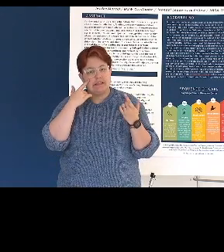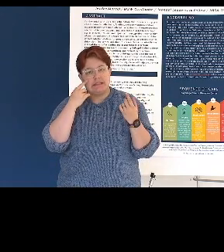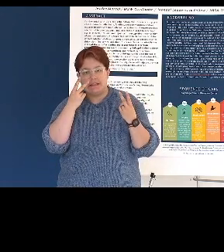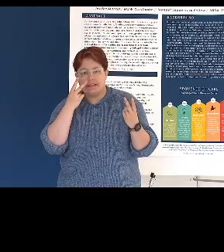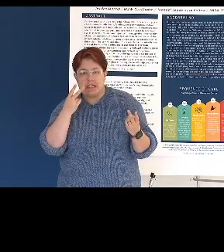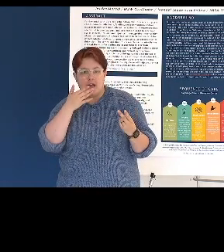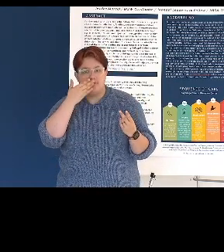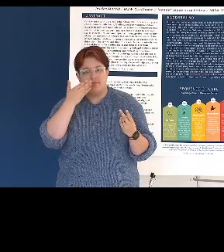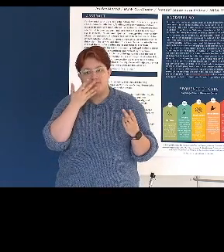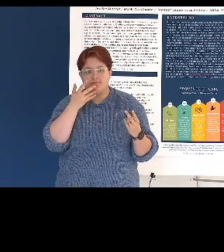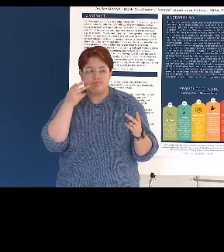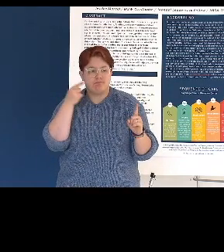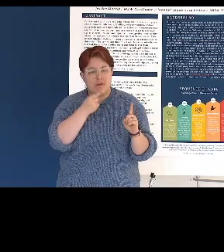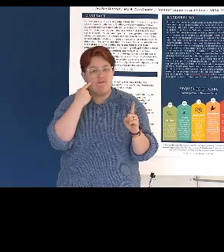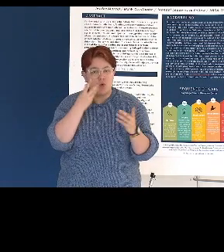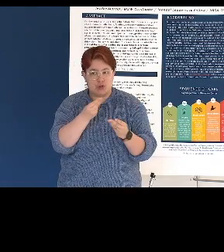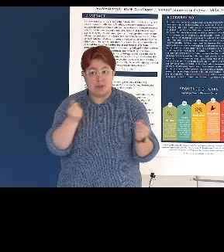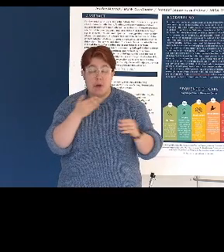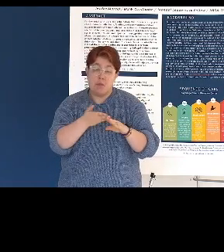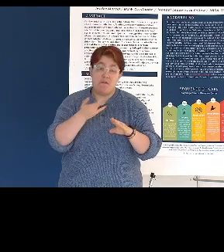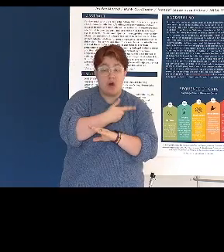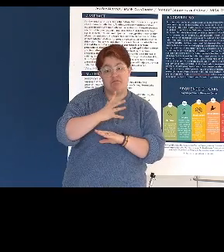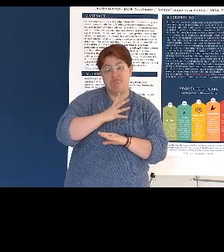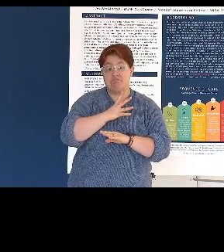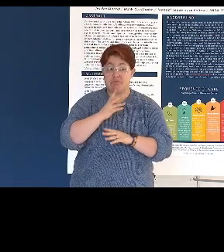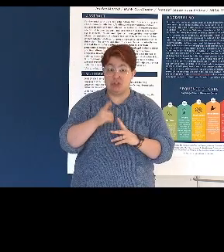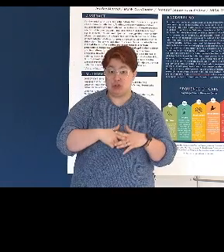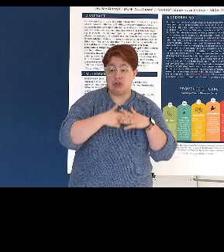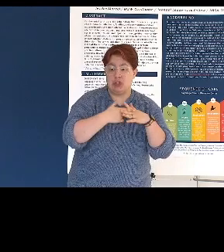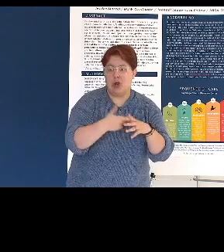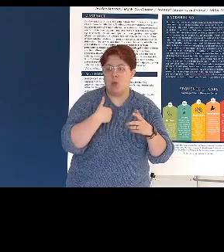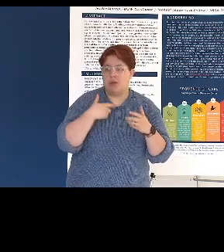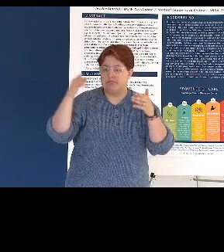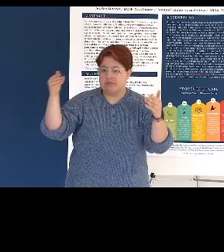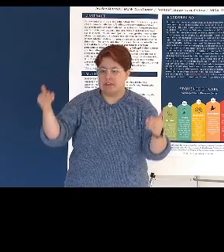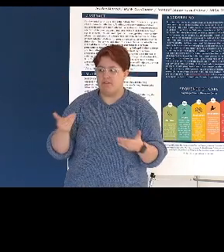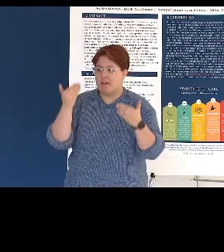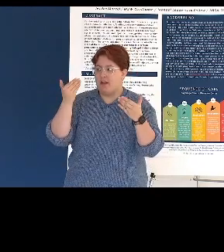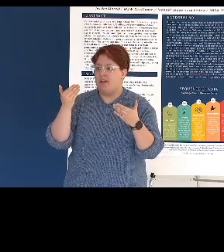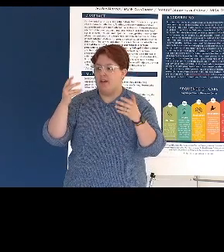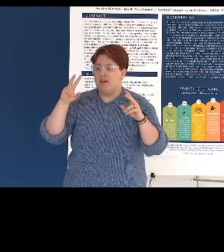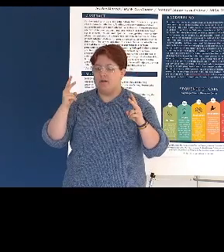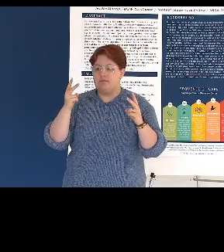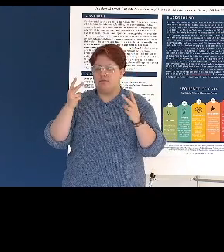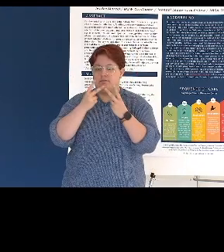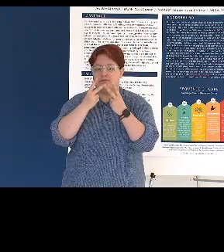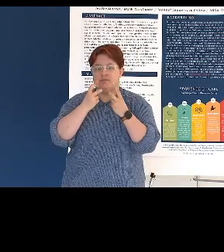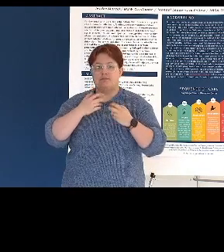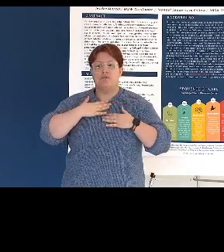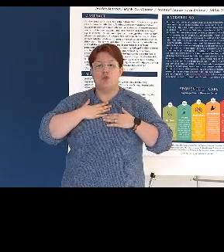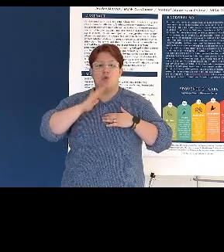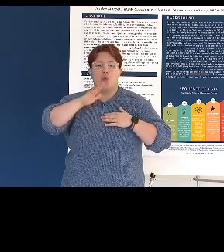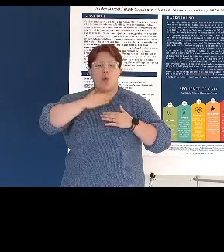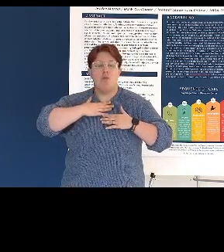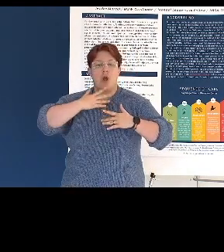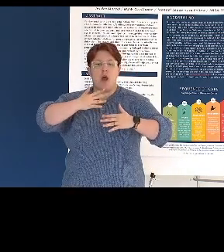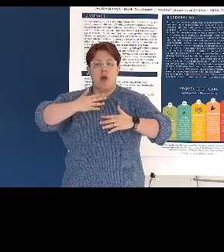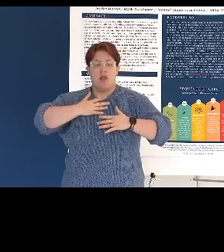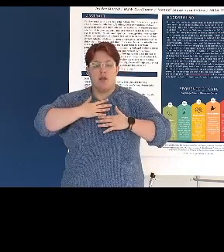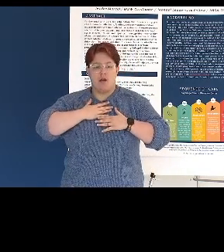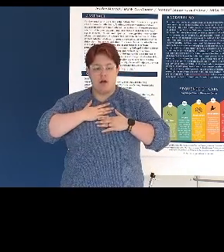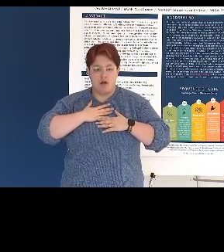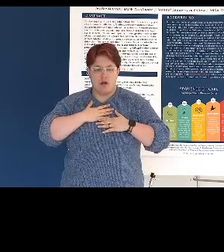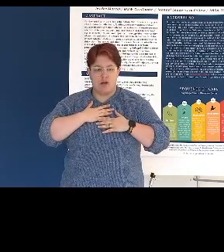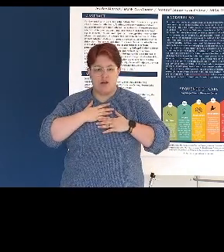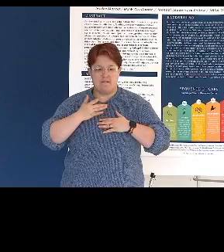Treatment. So before I formally begin, I would just like to invite you to turn your attention inward towards your own breath. And if you find it